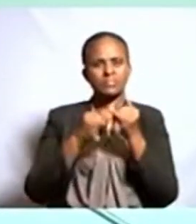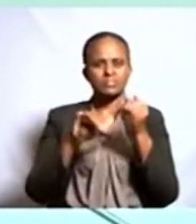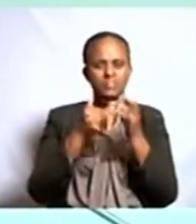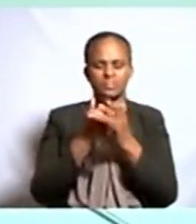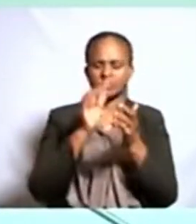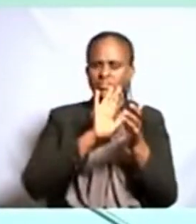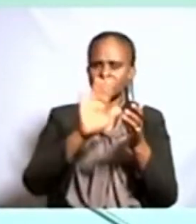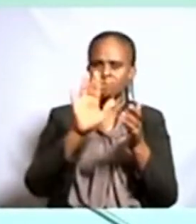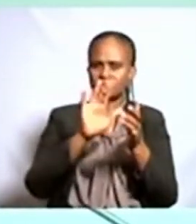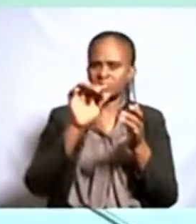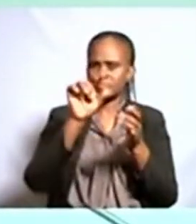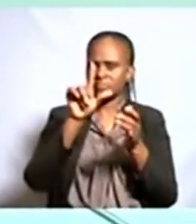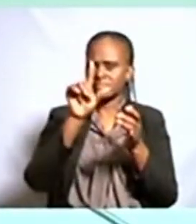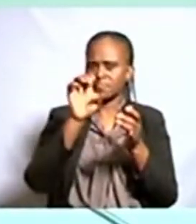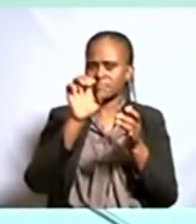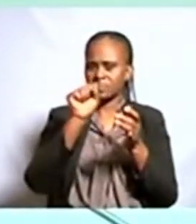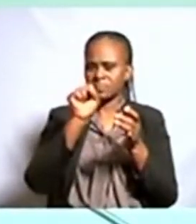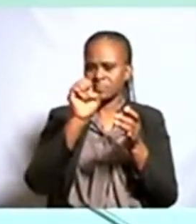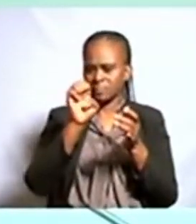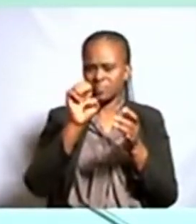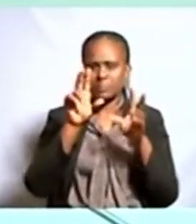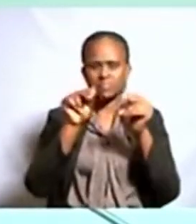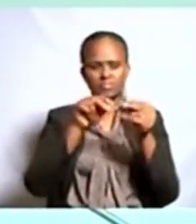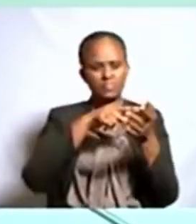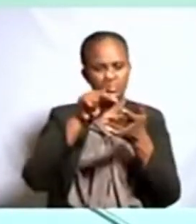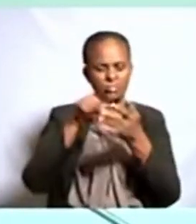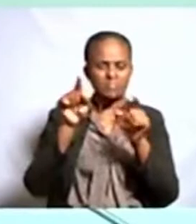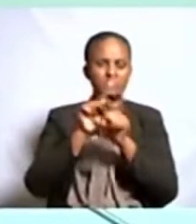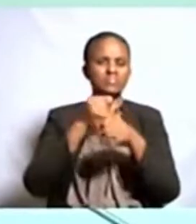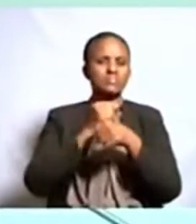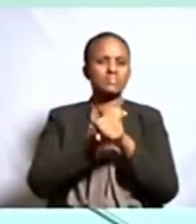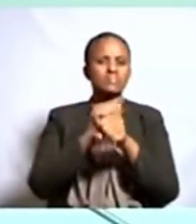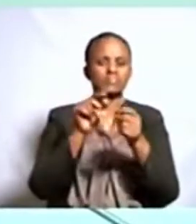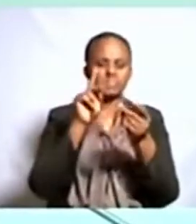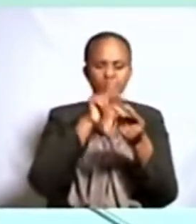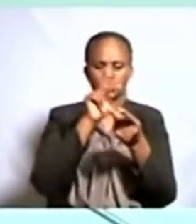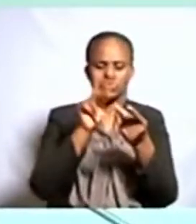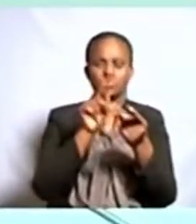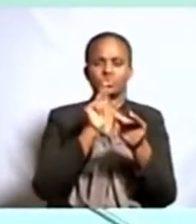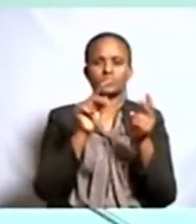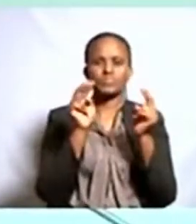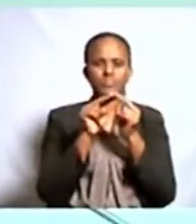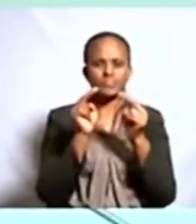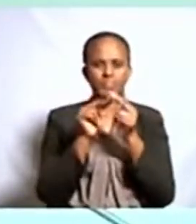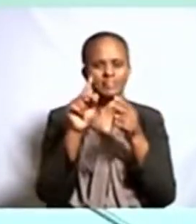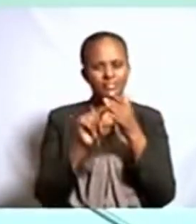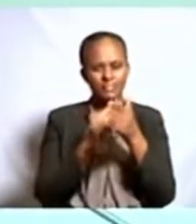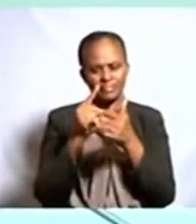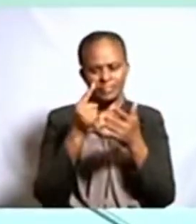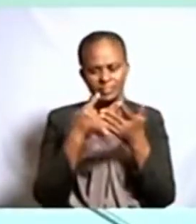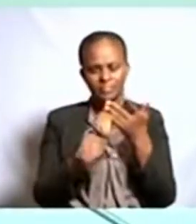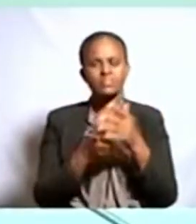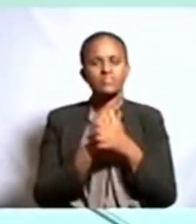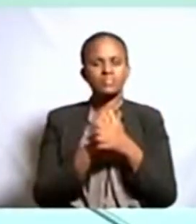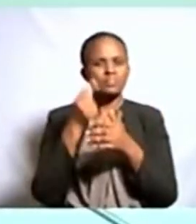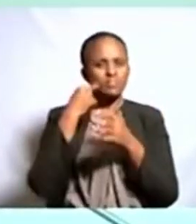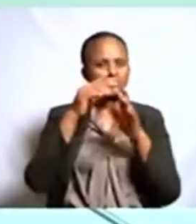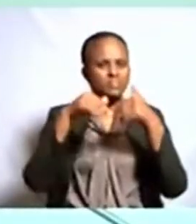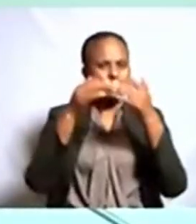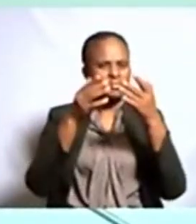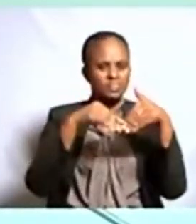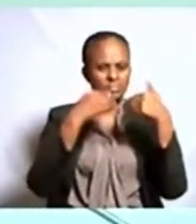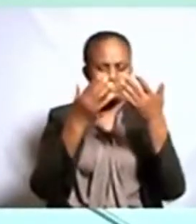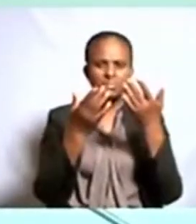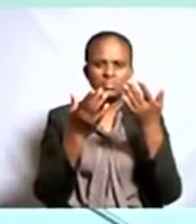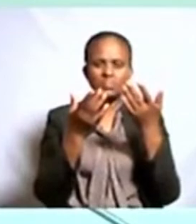of a lease term and no payments have been made on this contract. The next item is contract for the supply and delivery